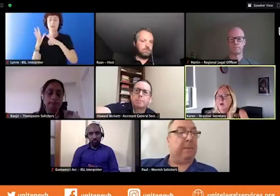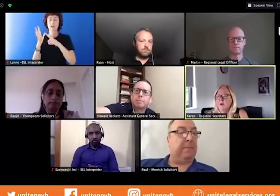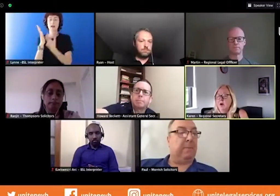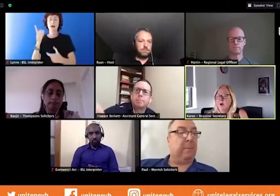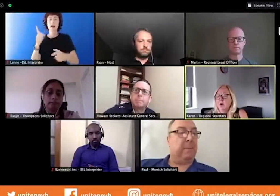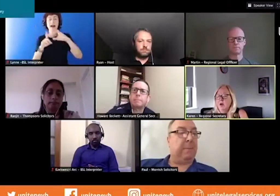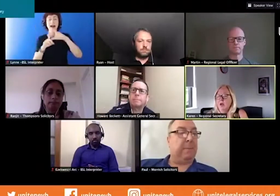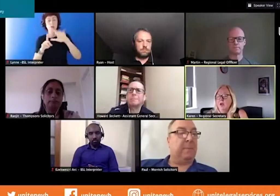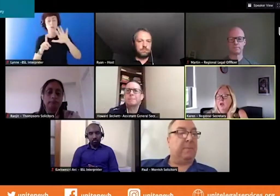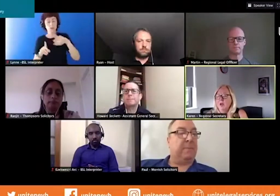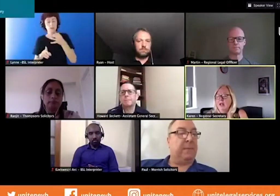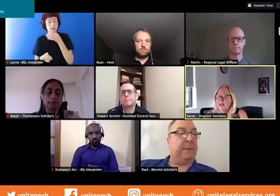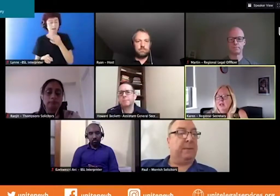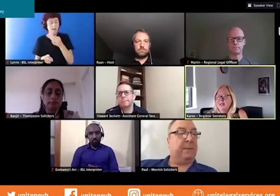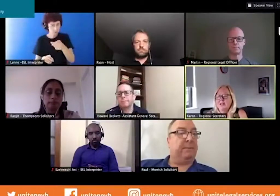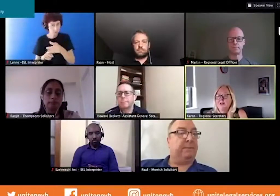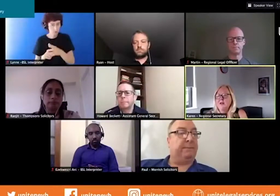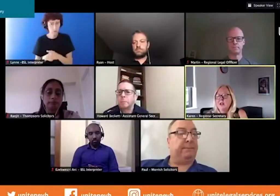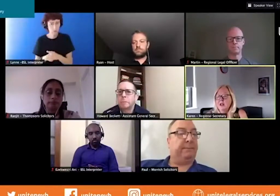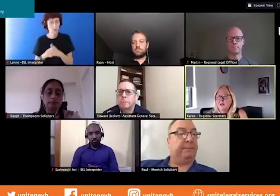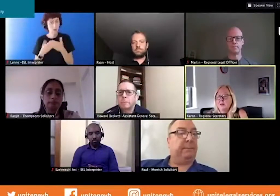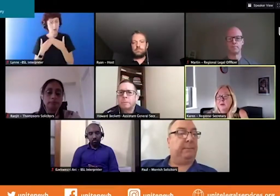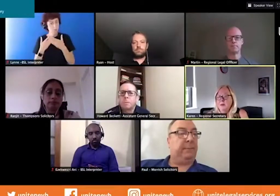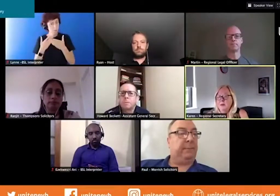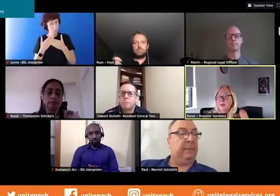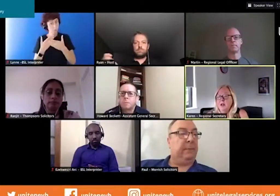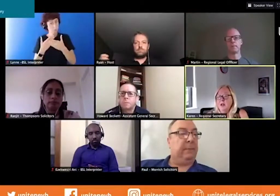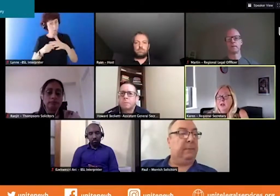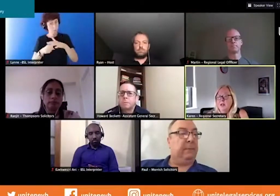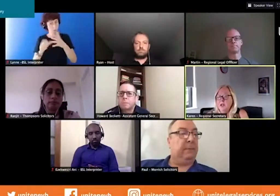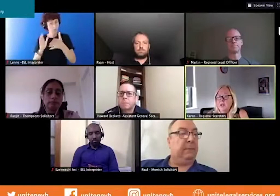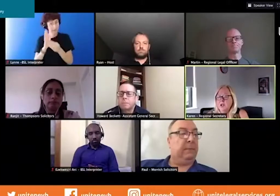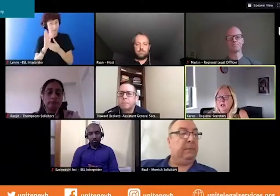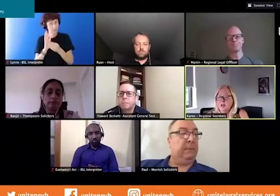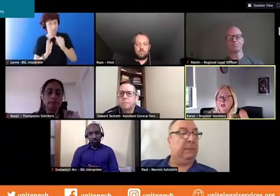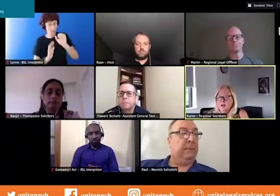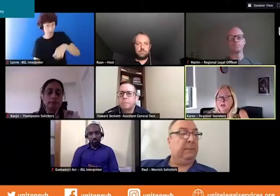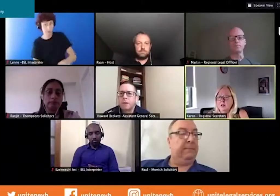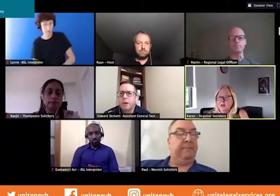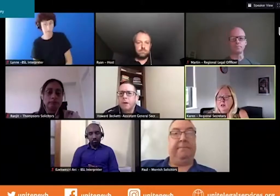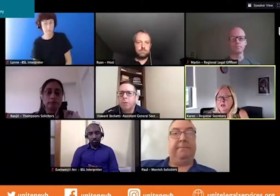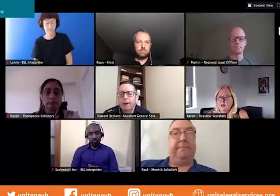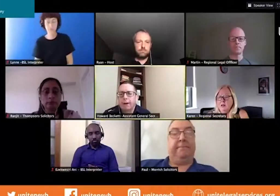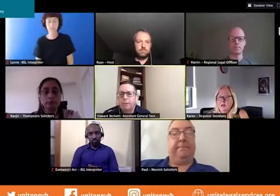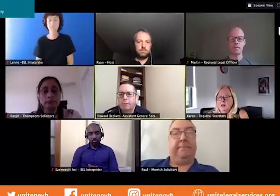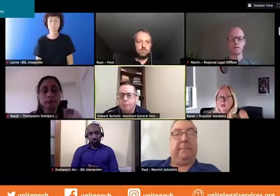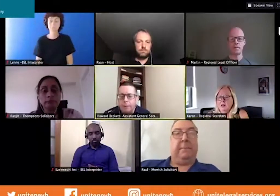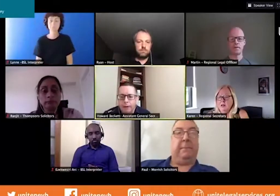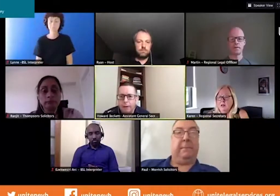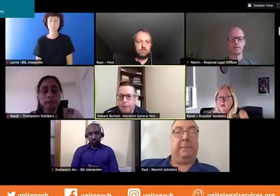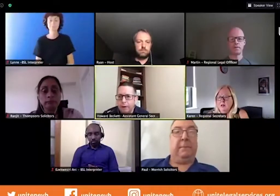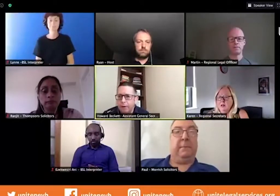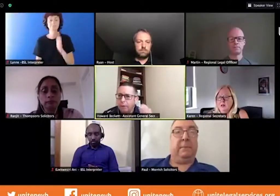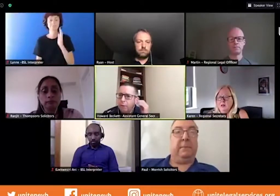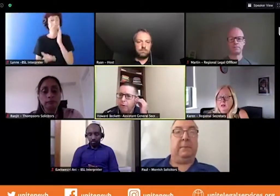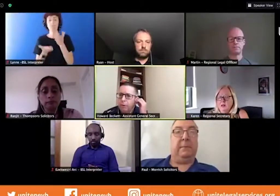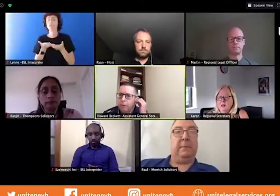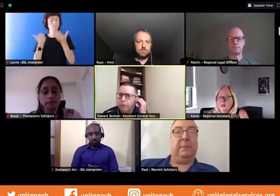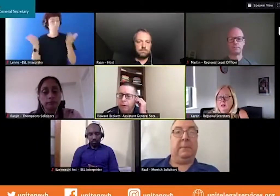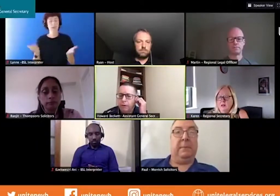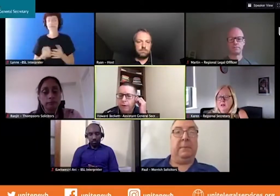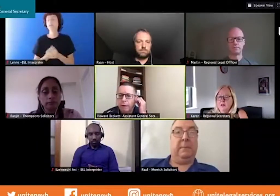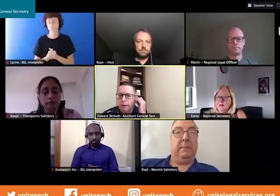more and more. You know, we're getting cases every day from our members, certainly in this region. Well, it is completely unfair, as Paul